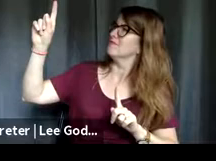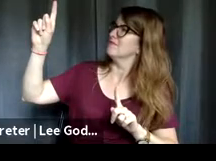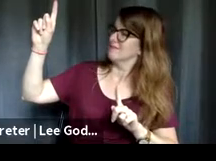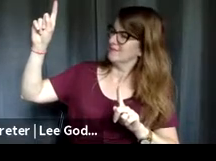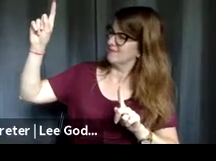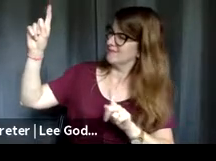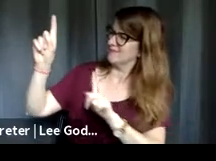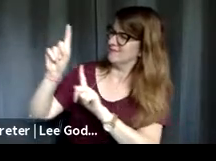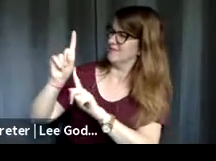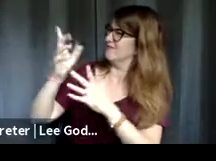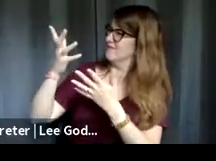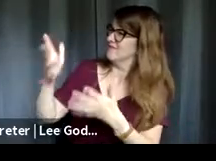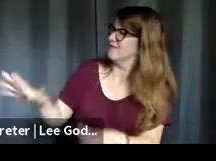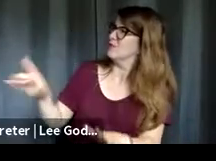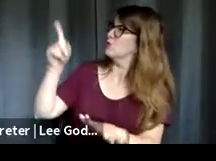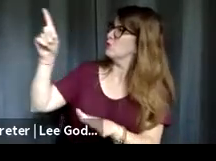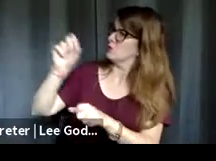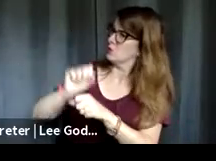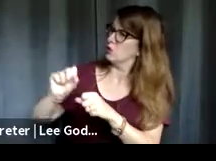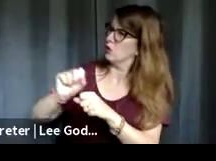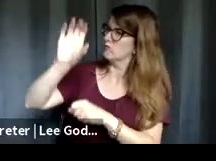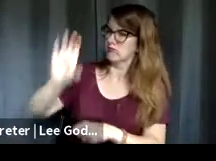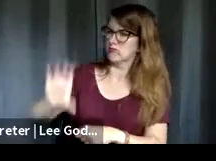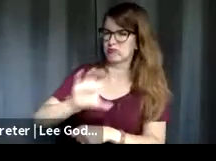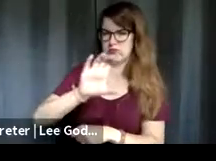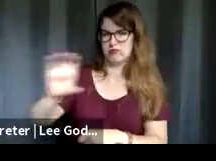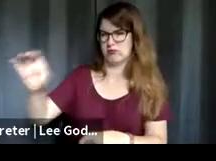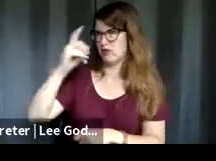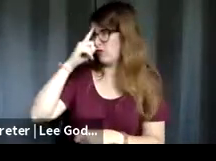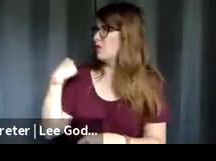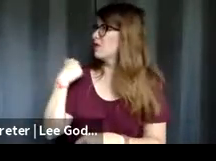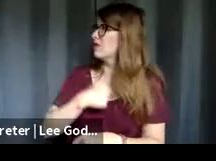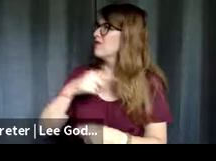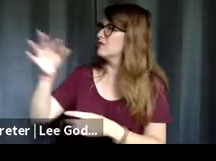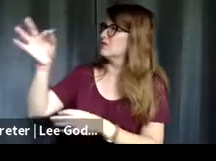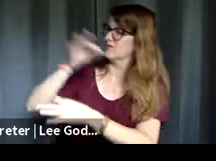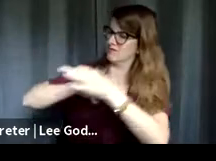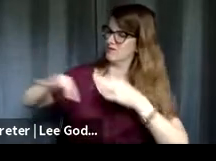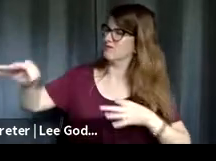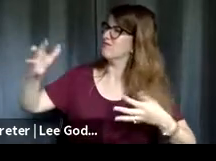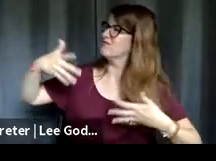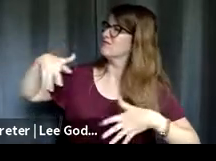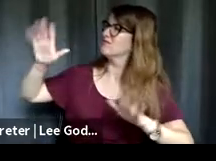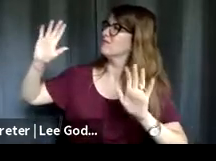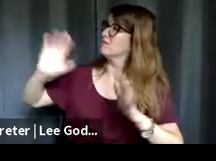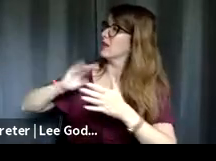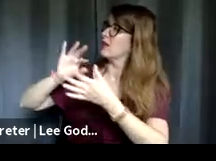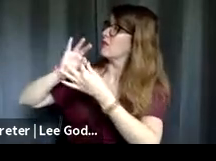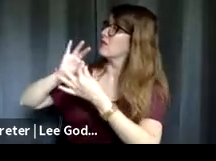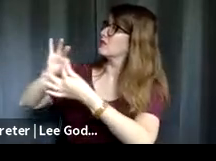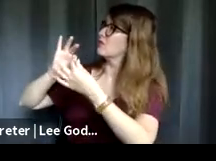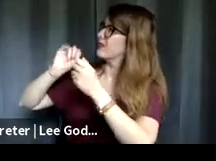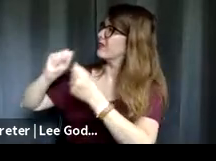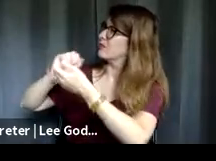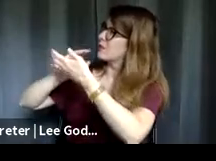has been solved, that you have done the work for us to bridge the gap of our relationship, that we can be